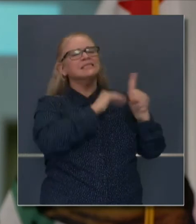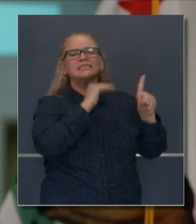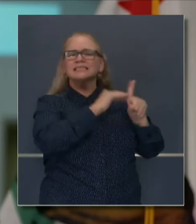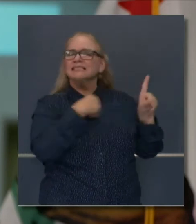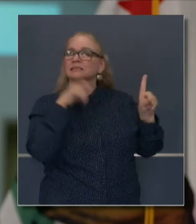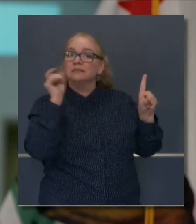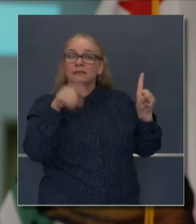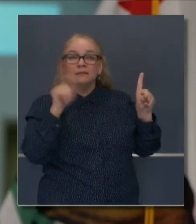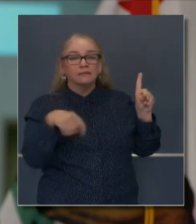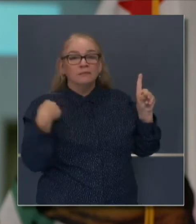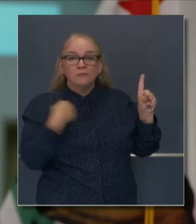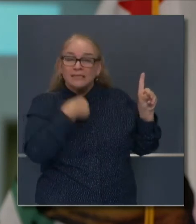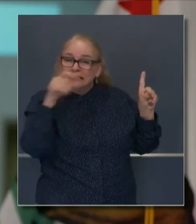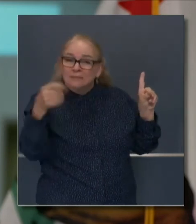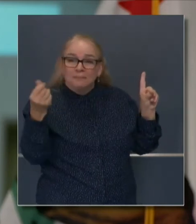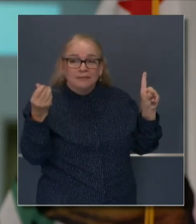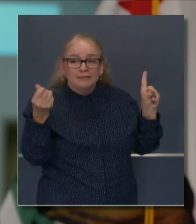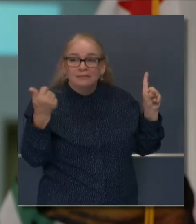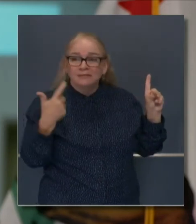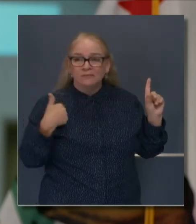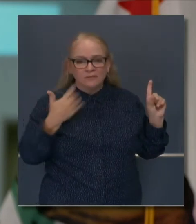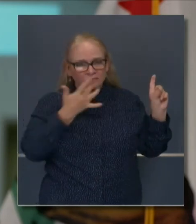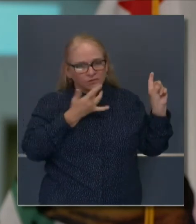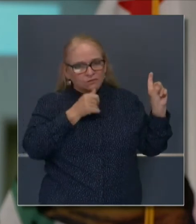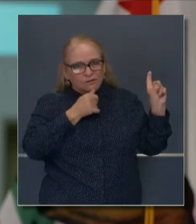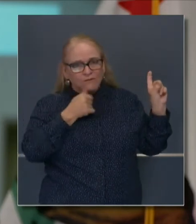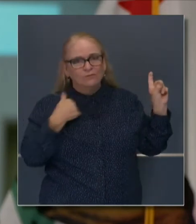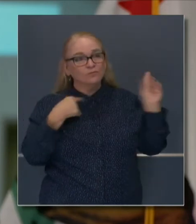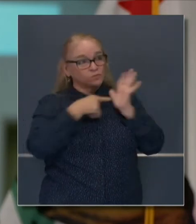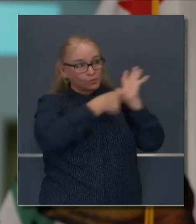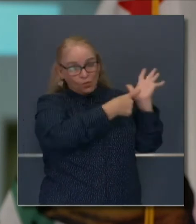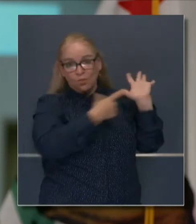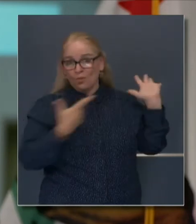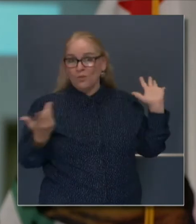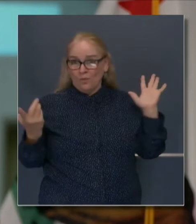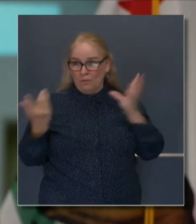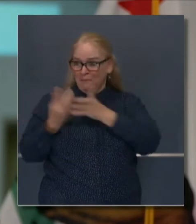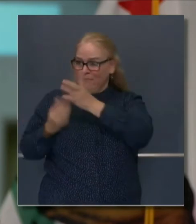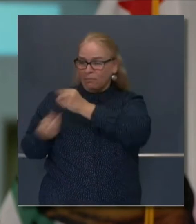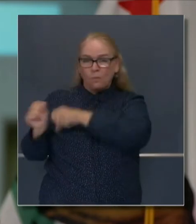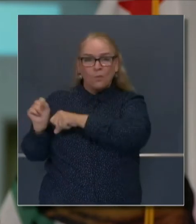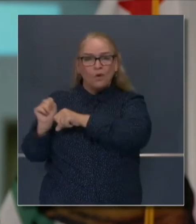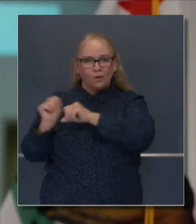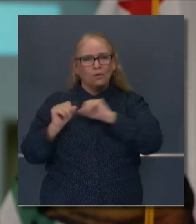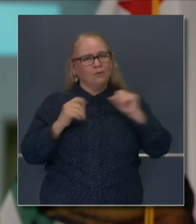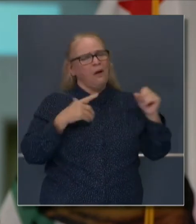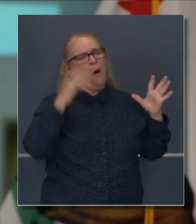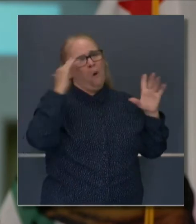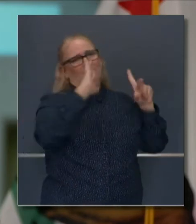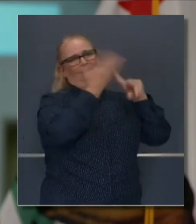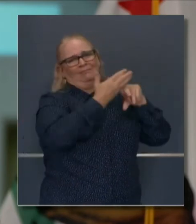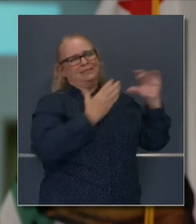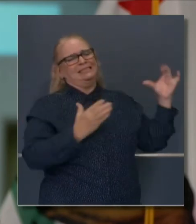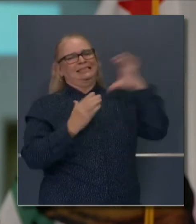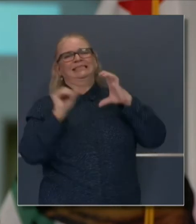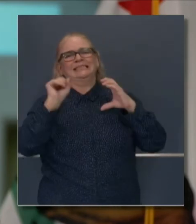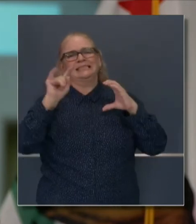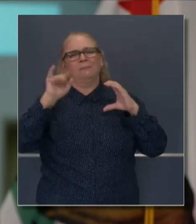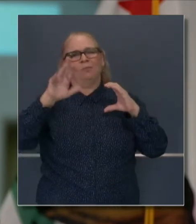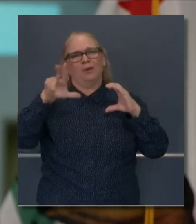the essential nature and the critical imperative of advancing a new stimulus to help support the cause that you